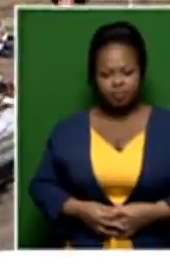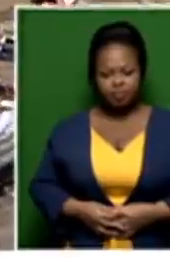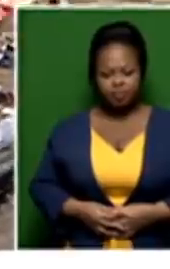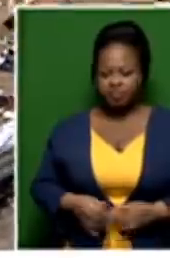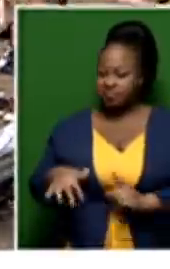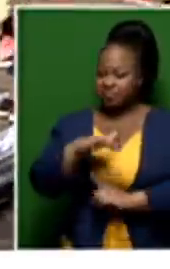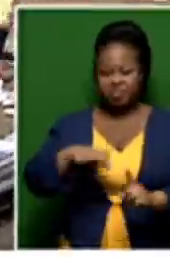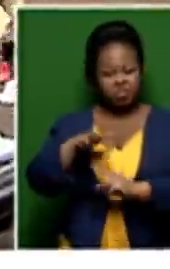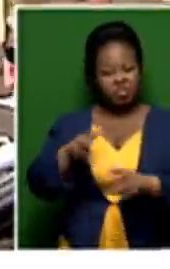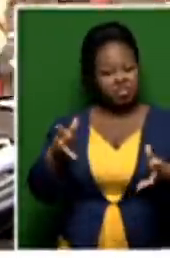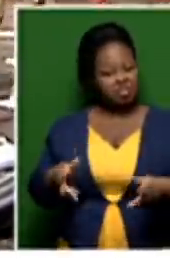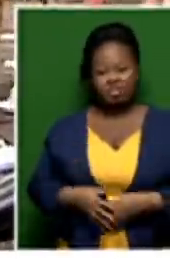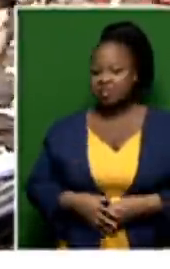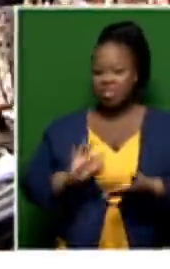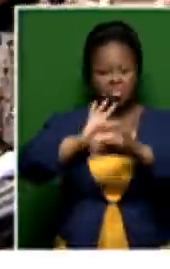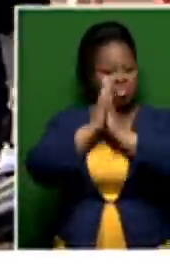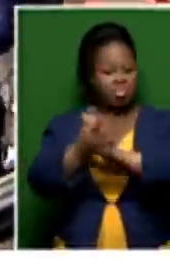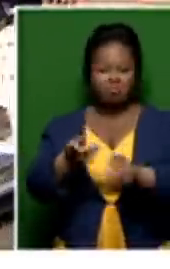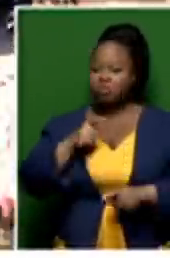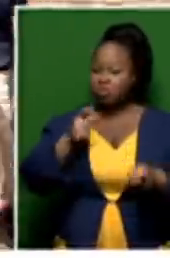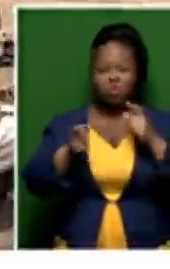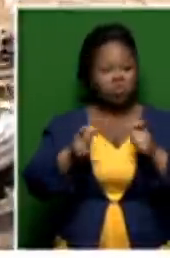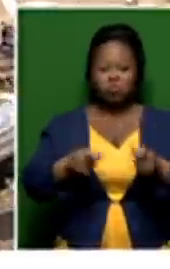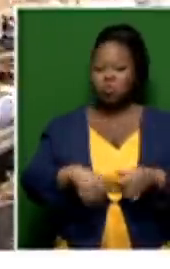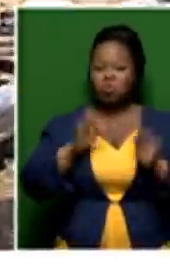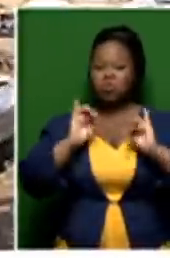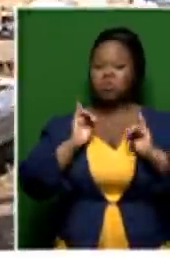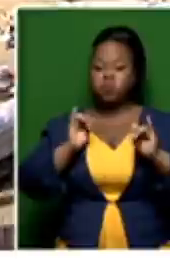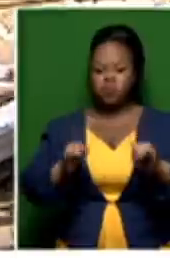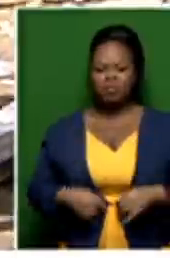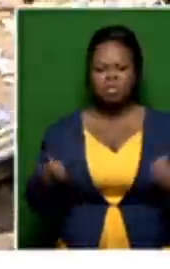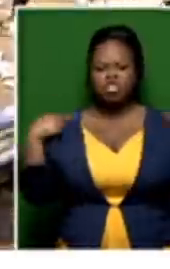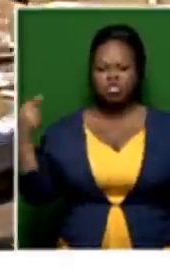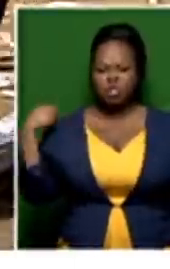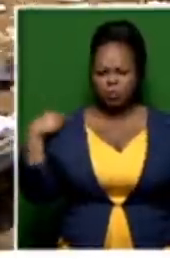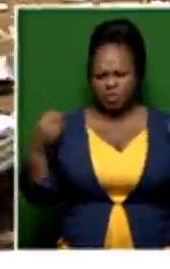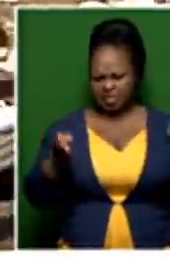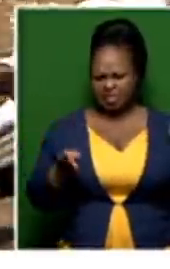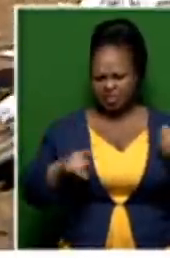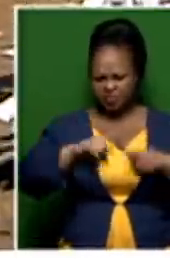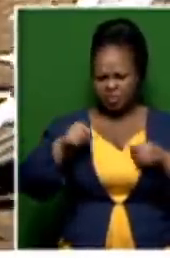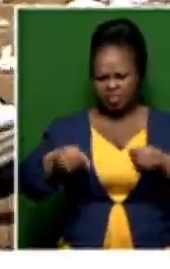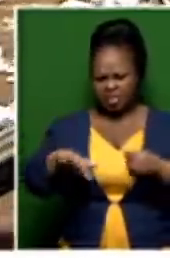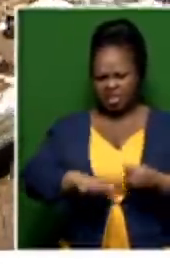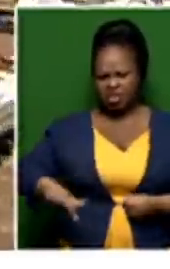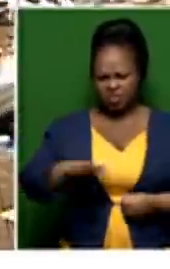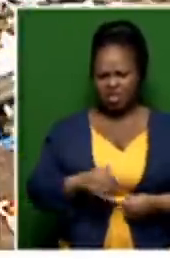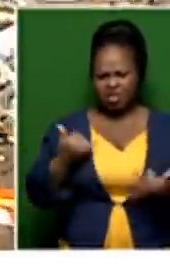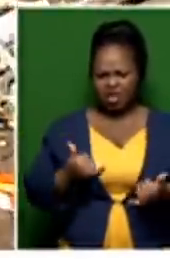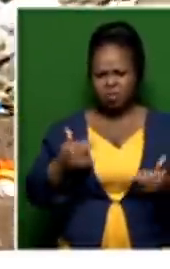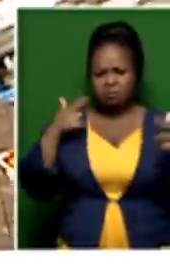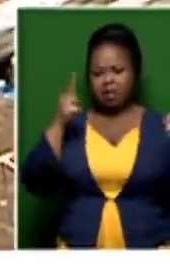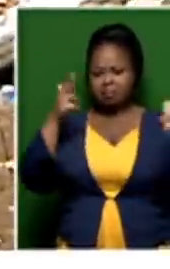The situation here completely out of control. That looks like the security from this area who is now